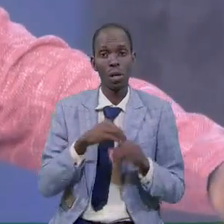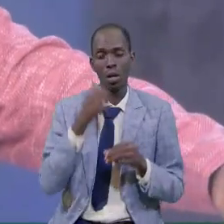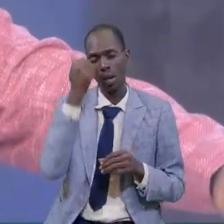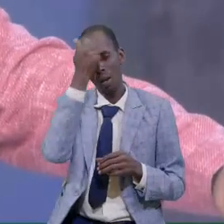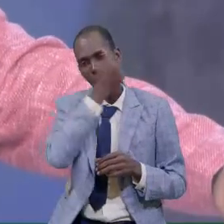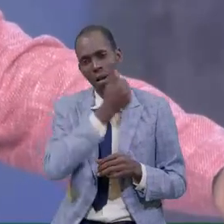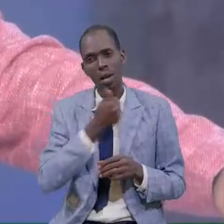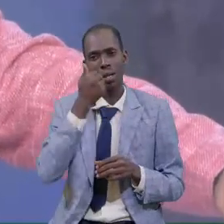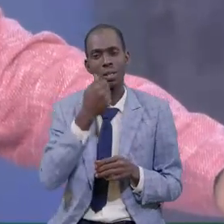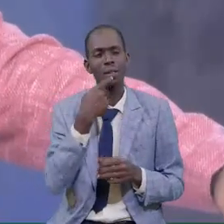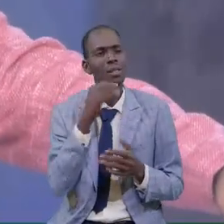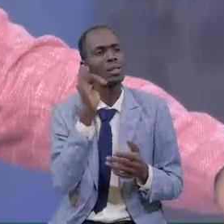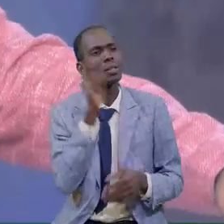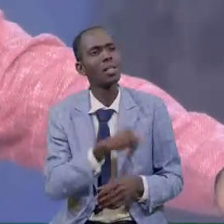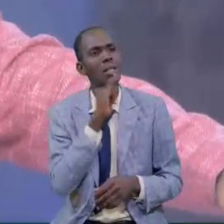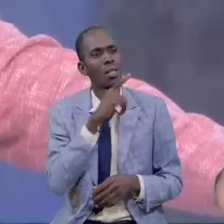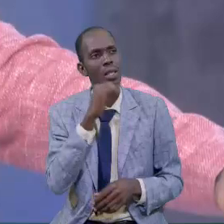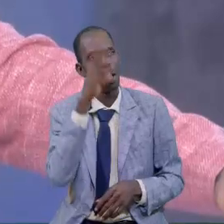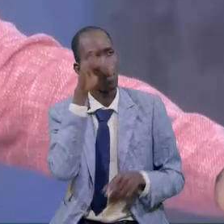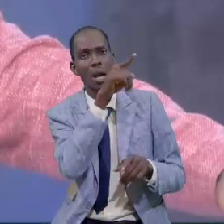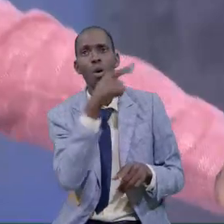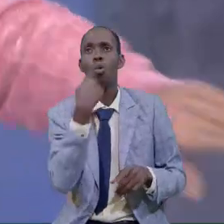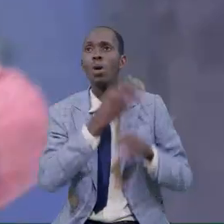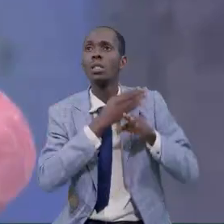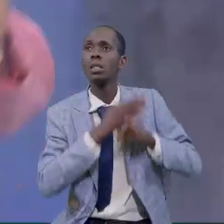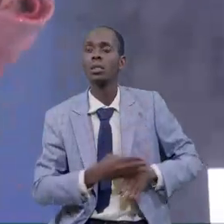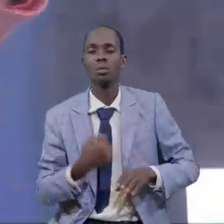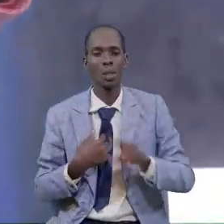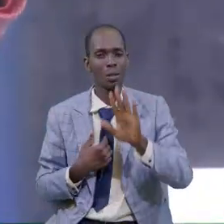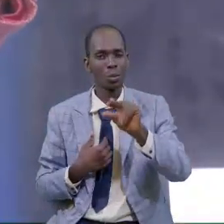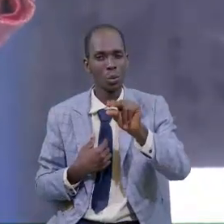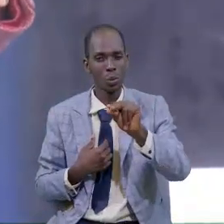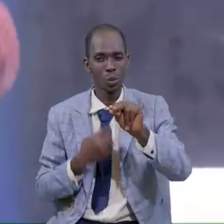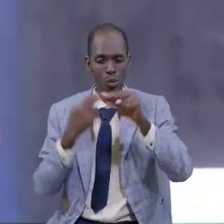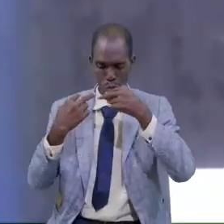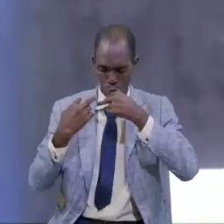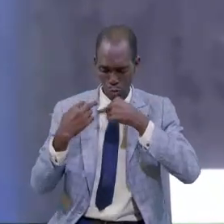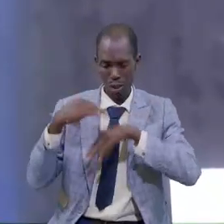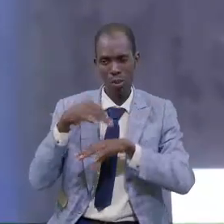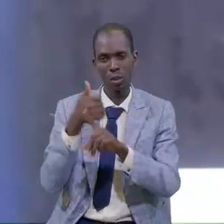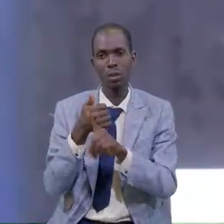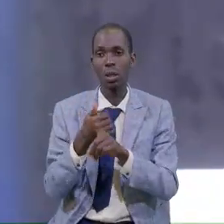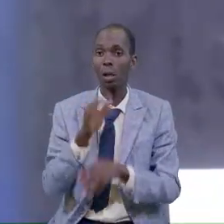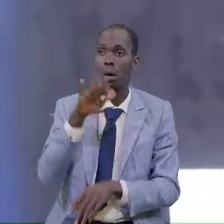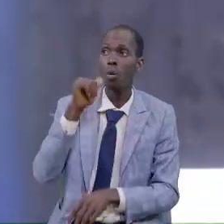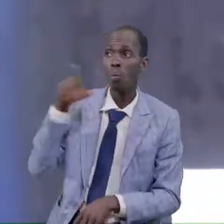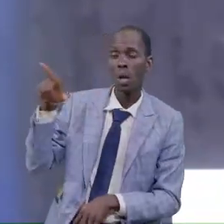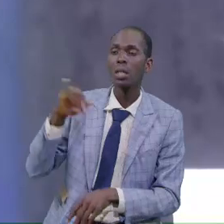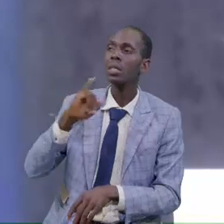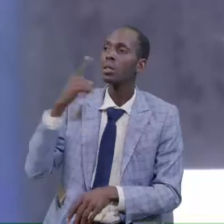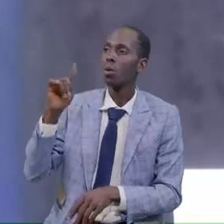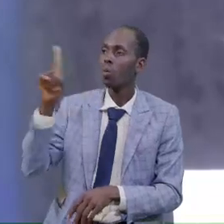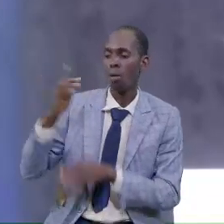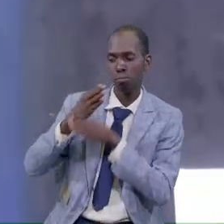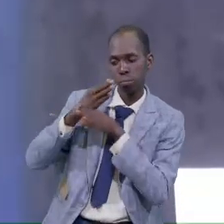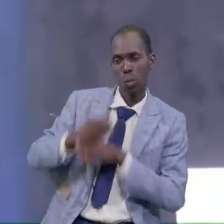man hindering my progress, look inside you. We say that the woman hindering my progress with the occultic